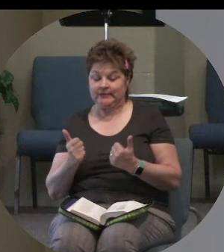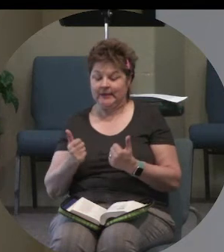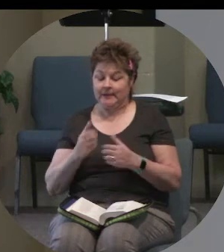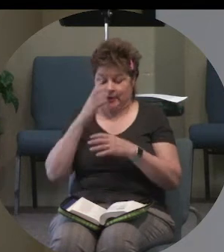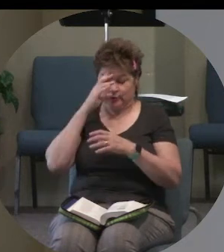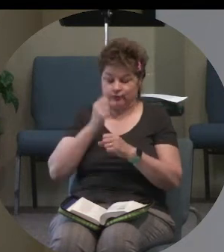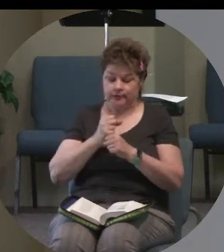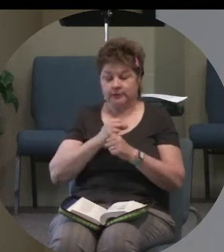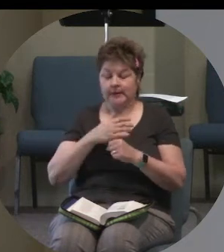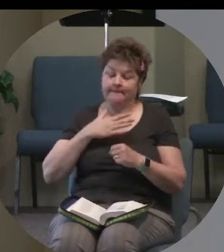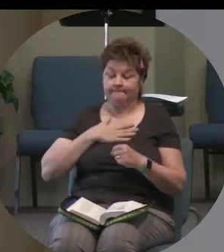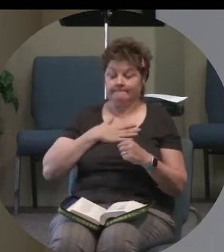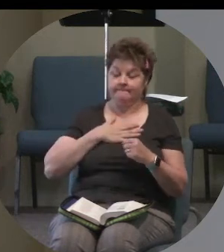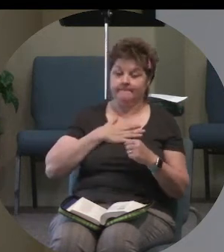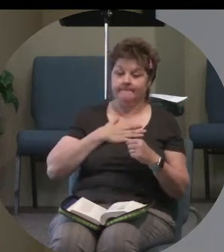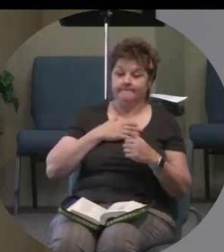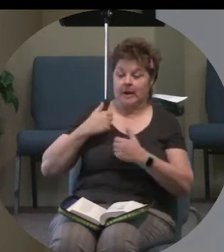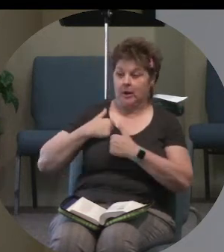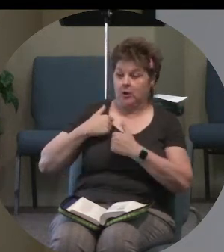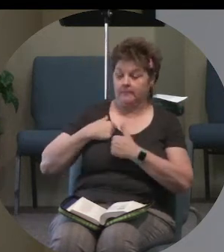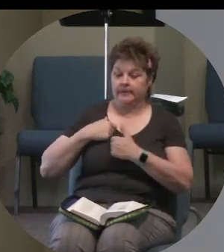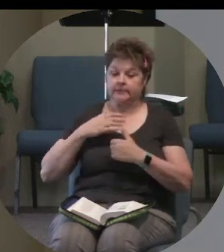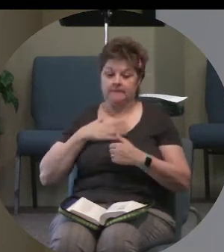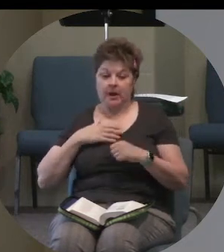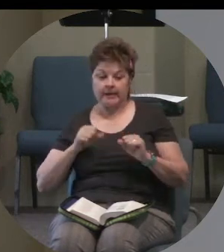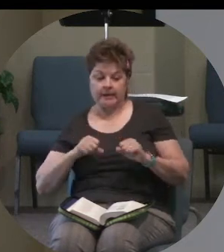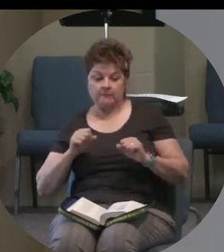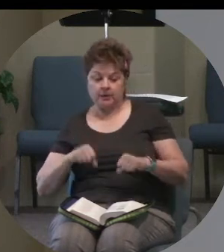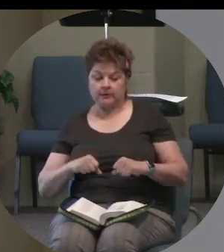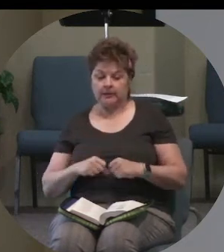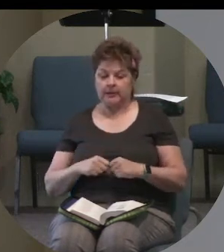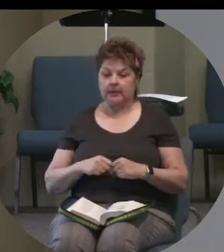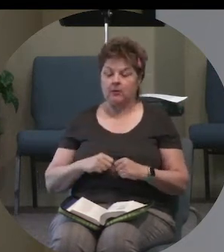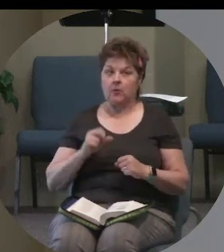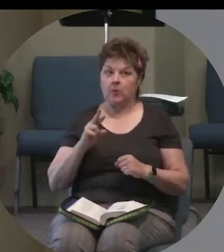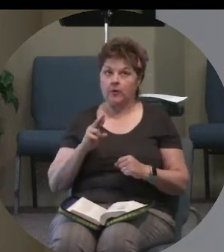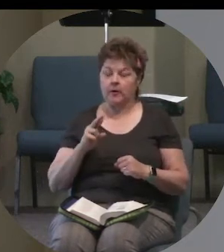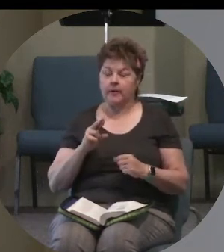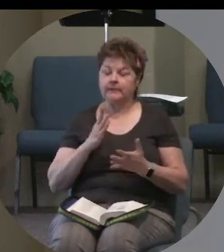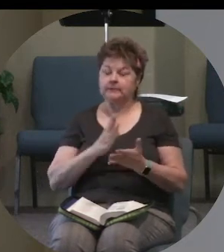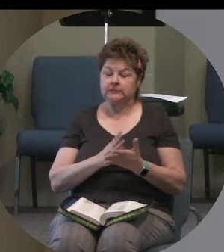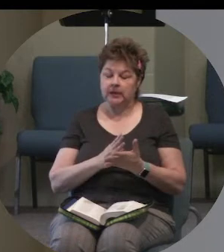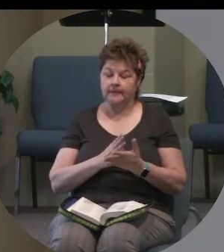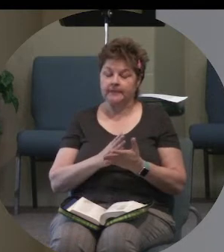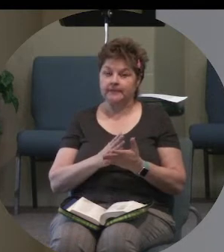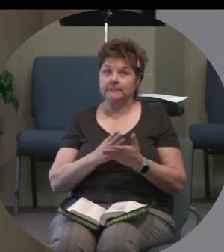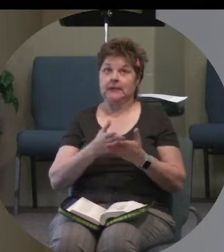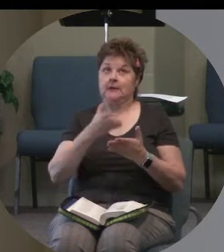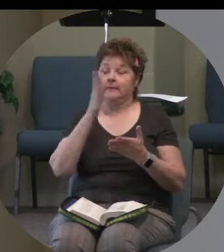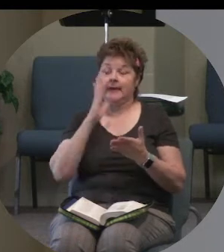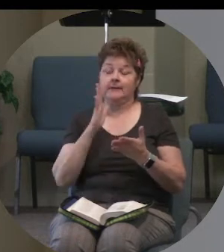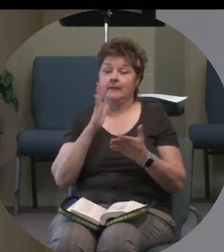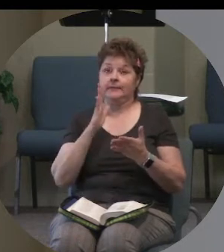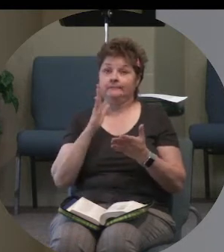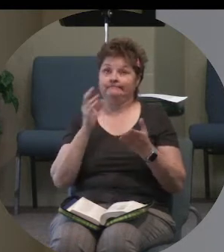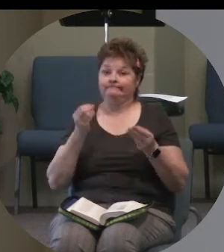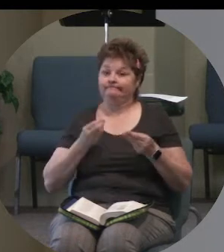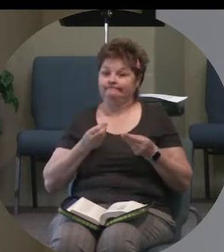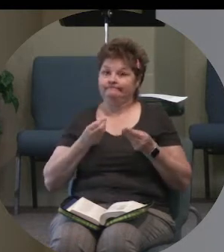my wisdom, my knowledge, my capability? Or am I going to stop and go, okay, God, I'm going to lay this literally out before